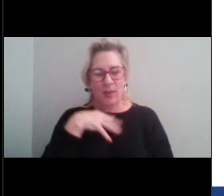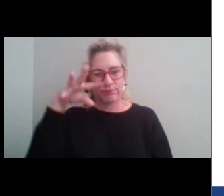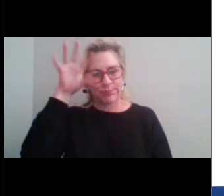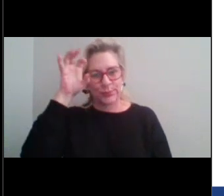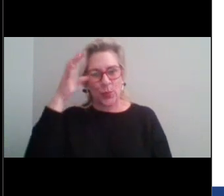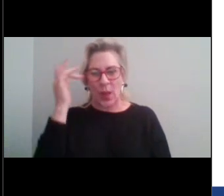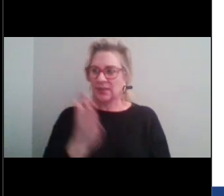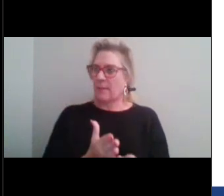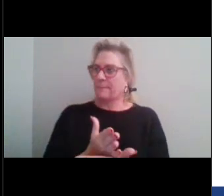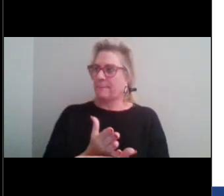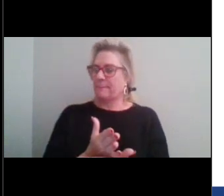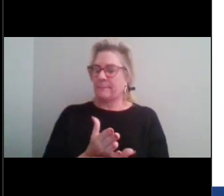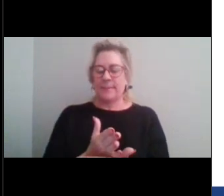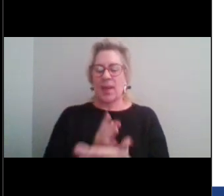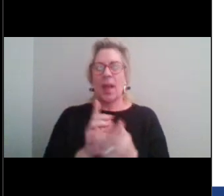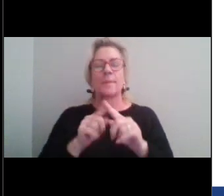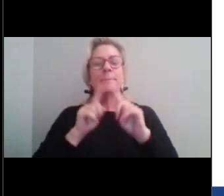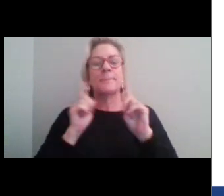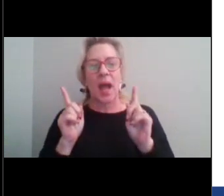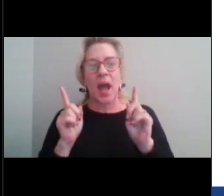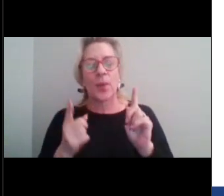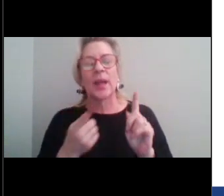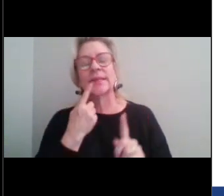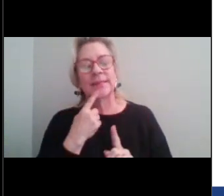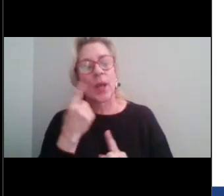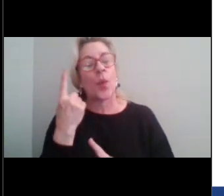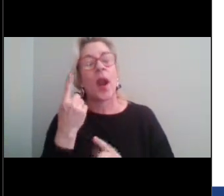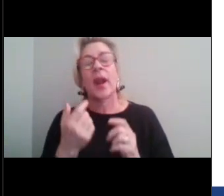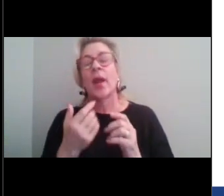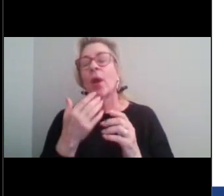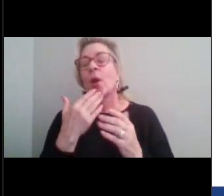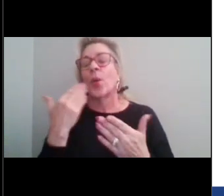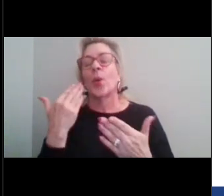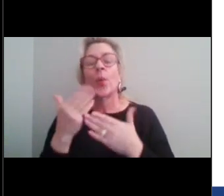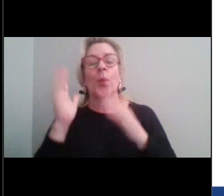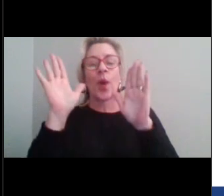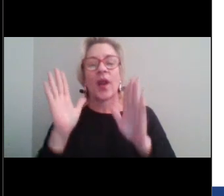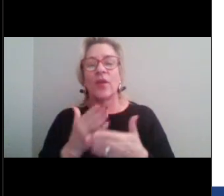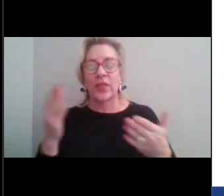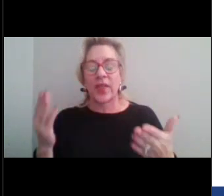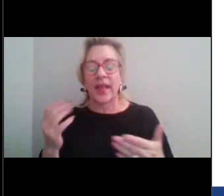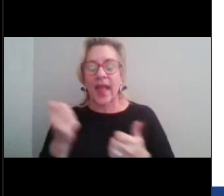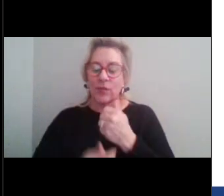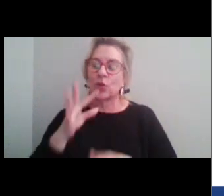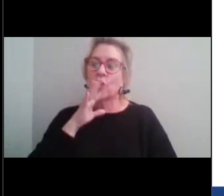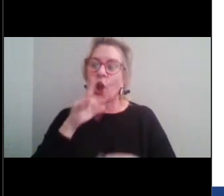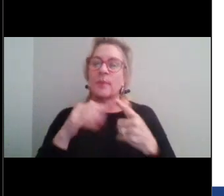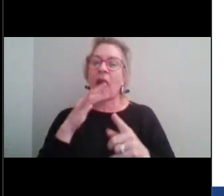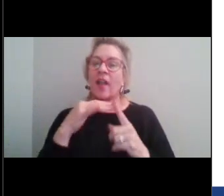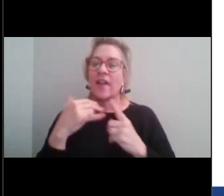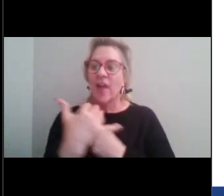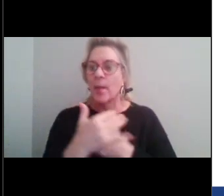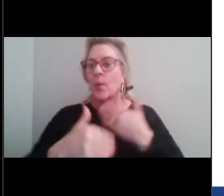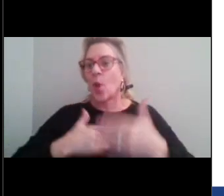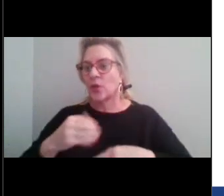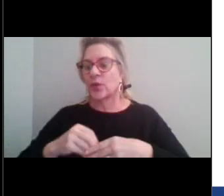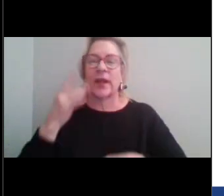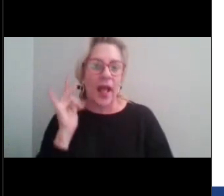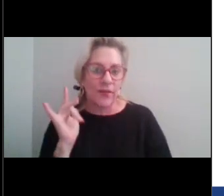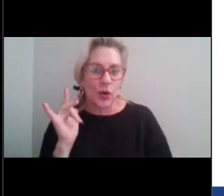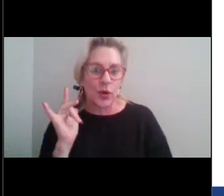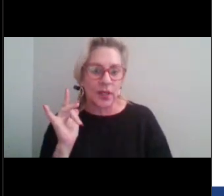here. But I want to say one of the great things, everybody talks about the environmental process in California. And look,